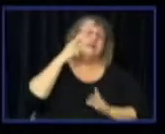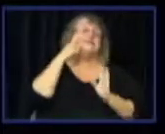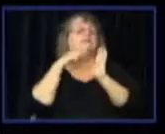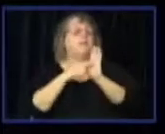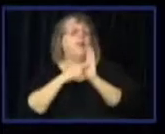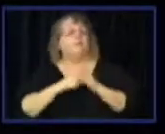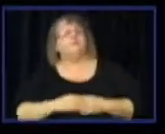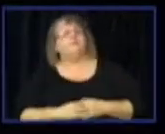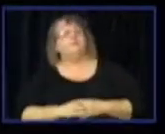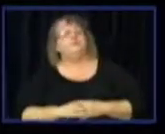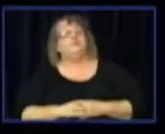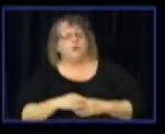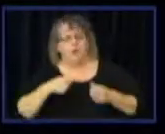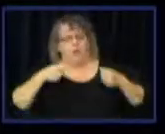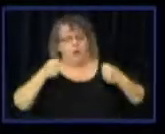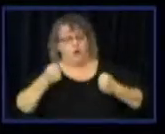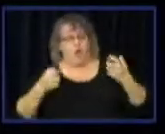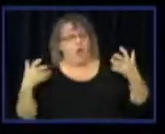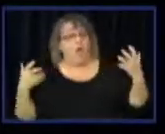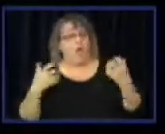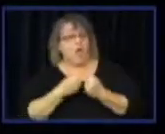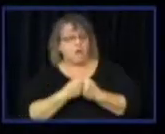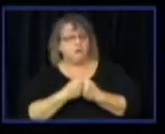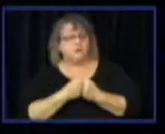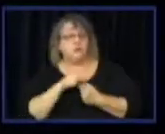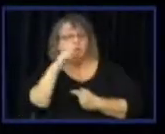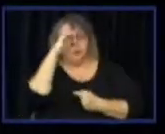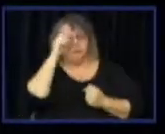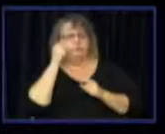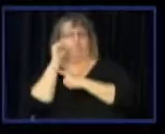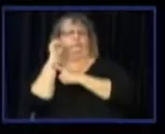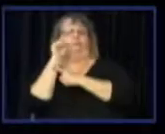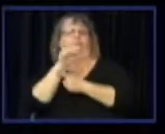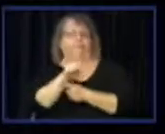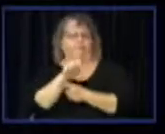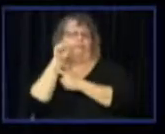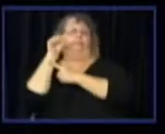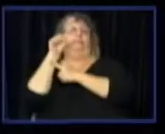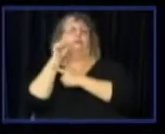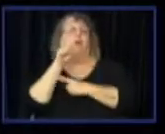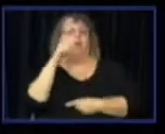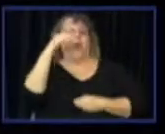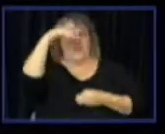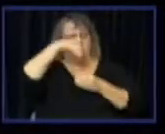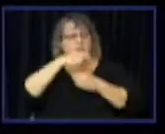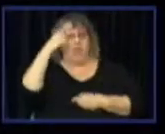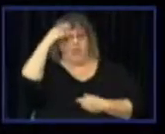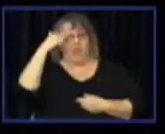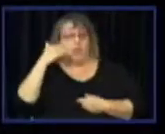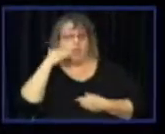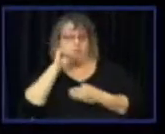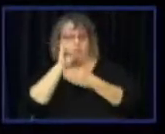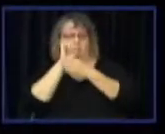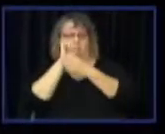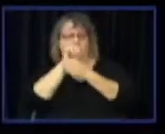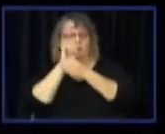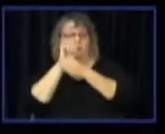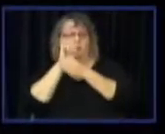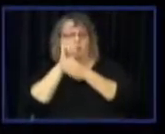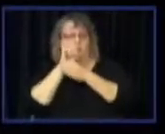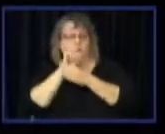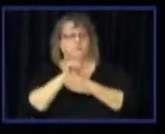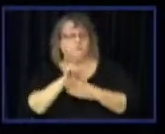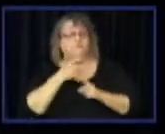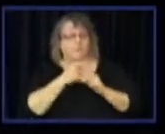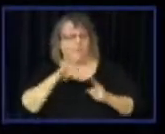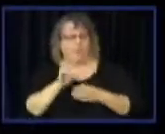instance, in a motor vehicle accident, you might get a whiplash, and you might not realize that a lot of your symptoms are from the concussion.